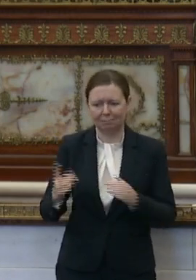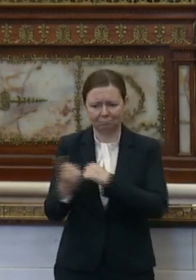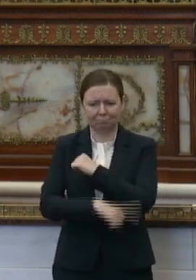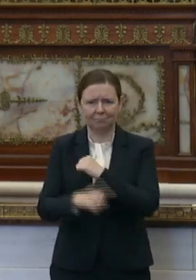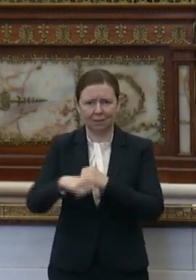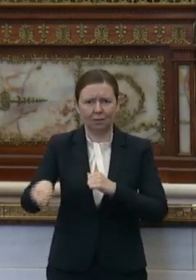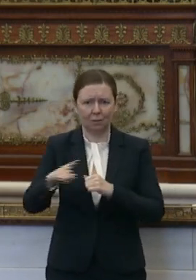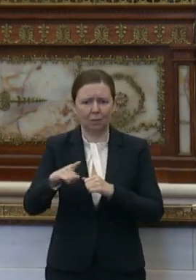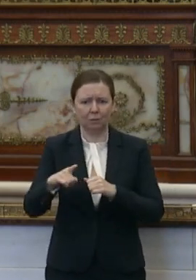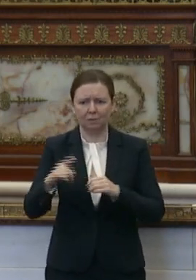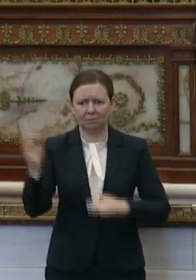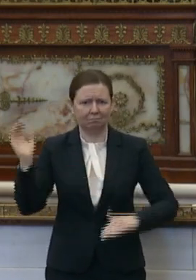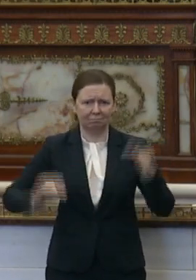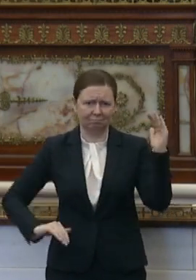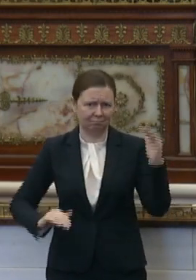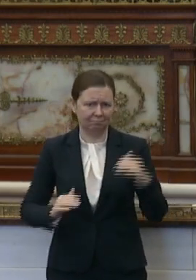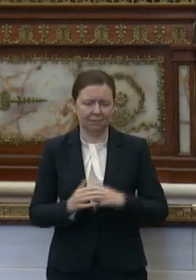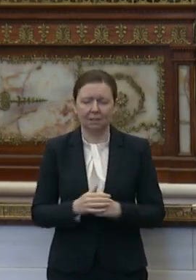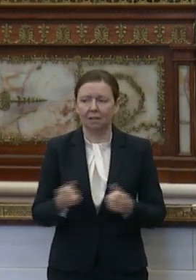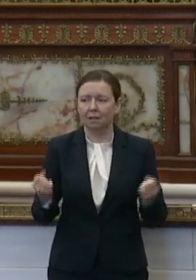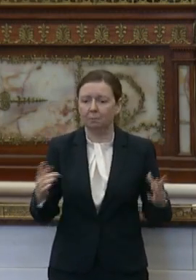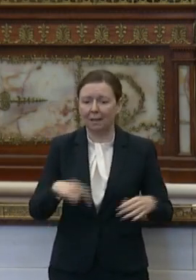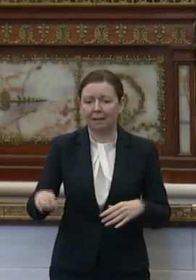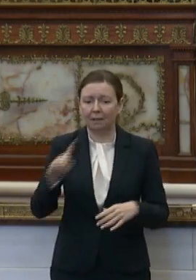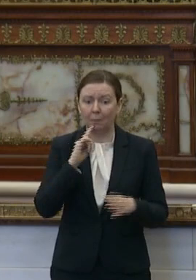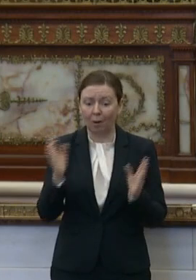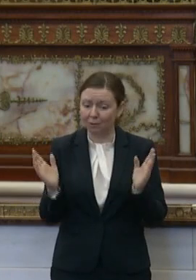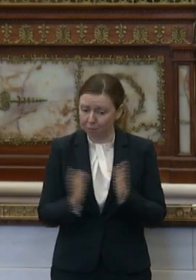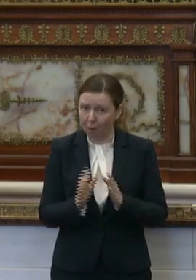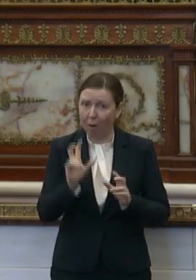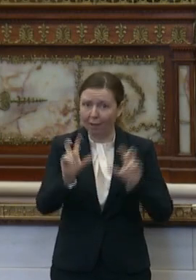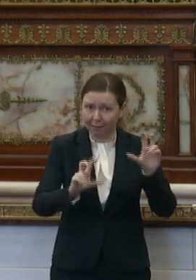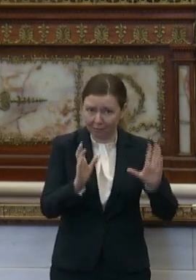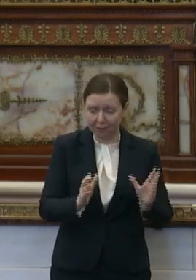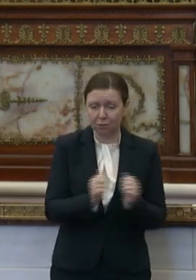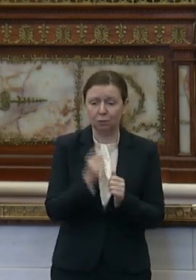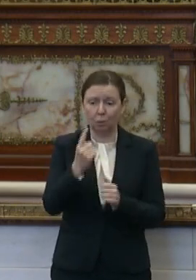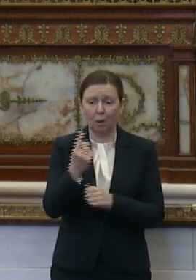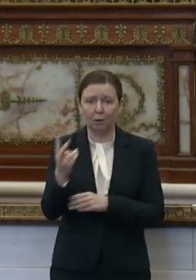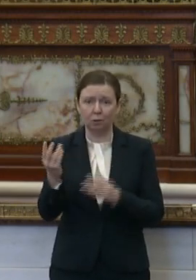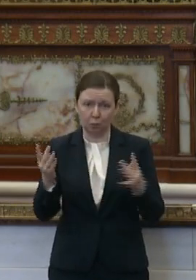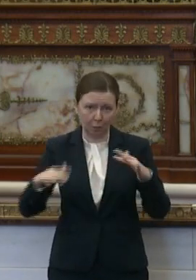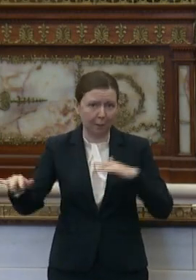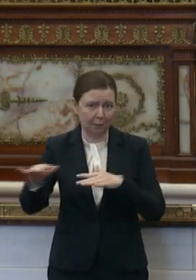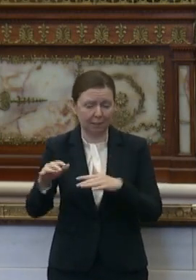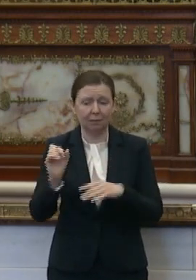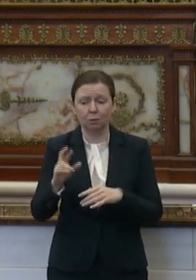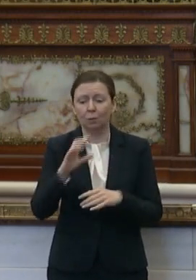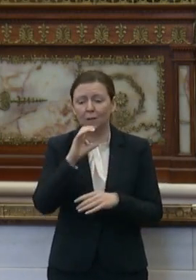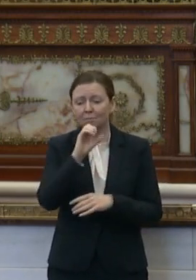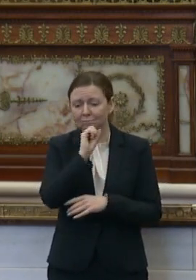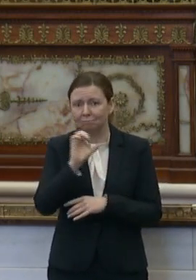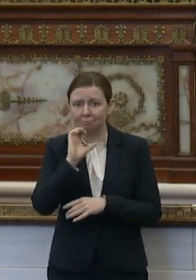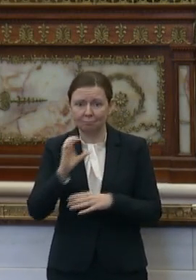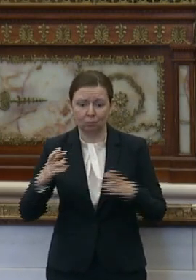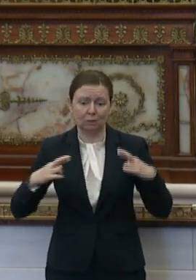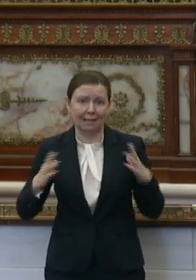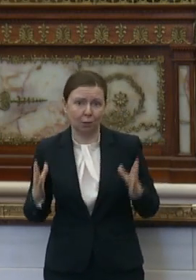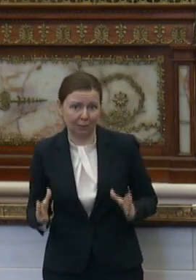and businesses disproportionately, many of whom are small investors with only one or two properties or elderly